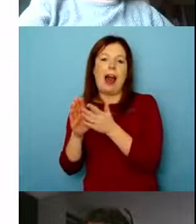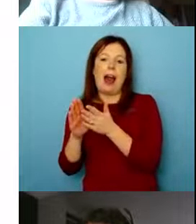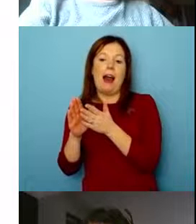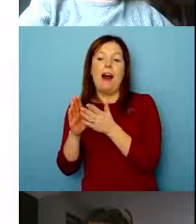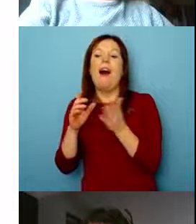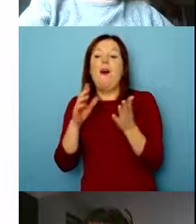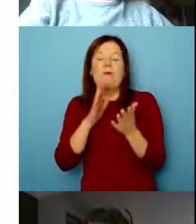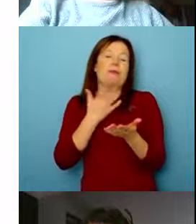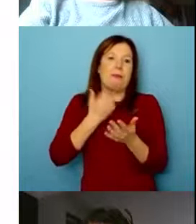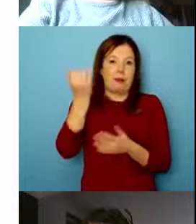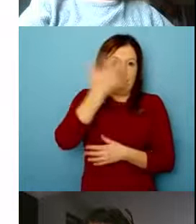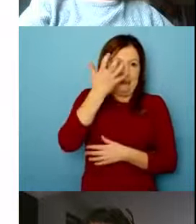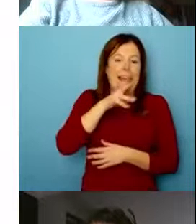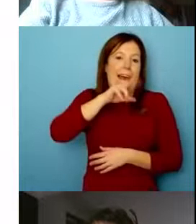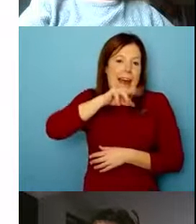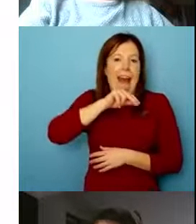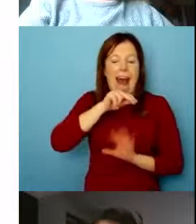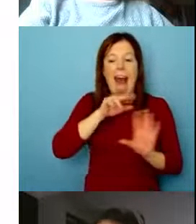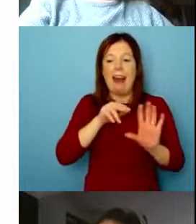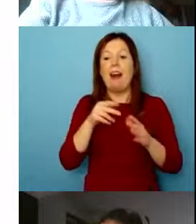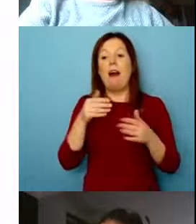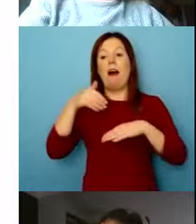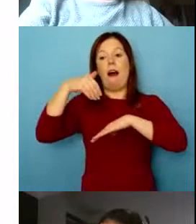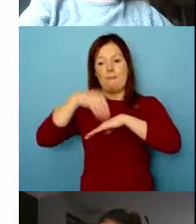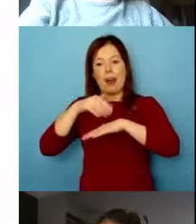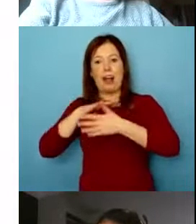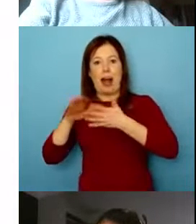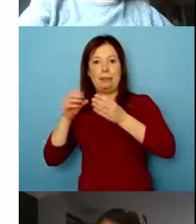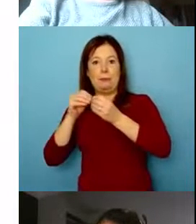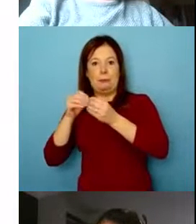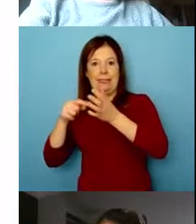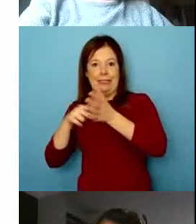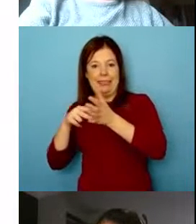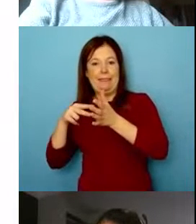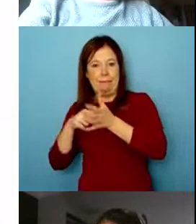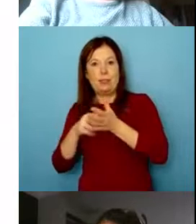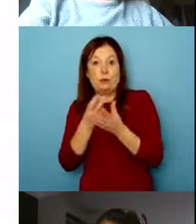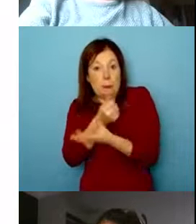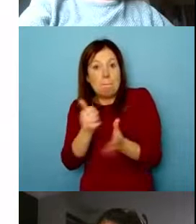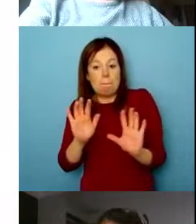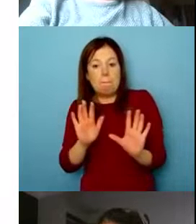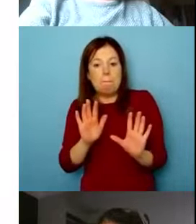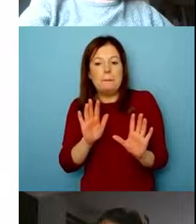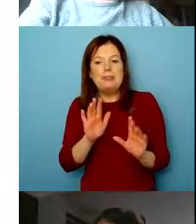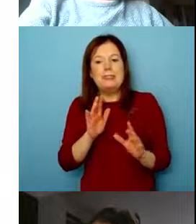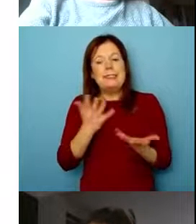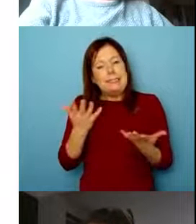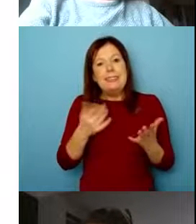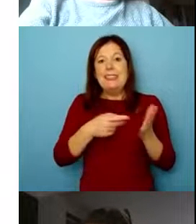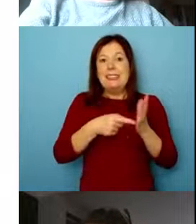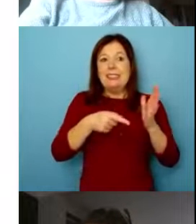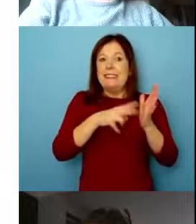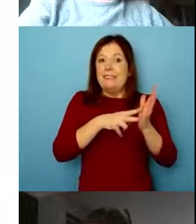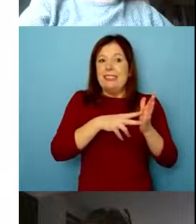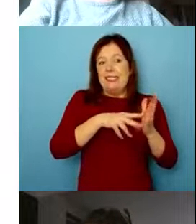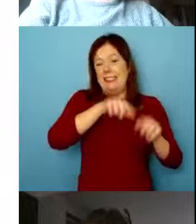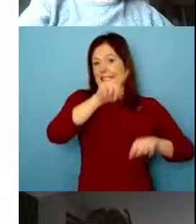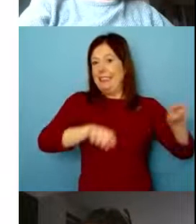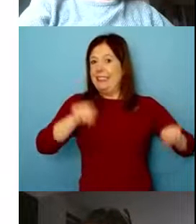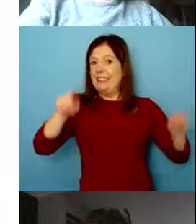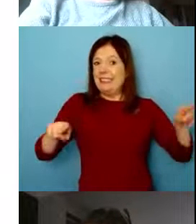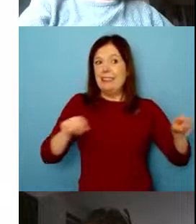affect the HBB TV environment, and others don't. And again, this is something that varies across TVs from different